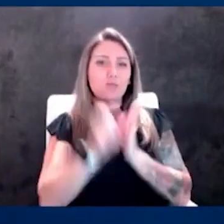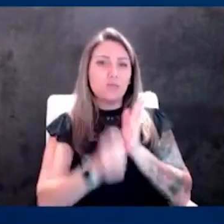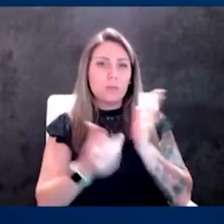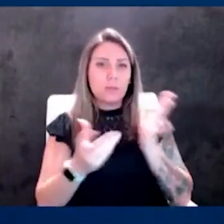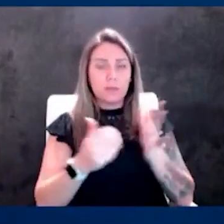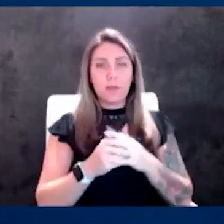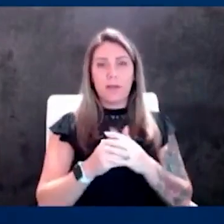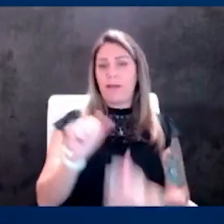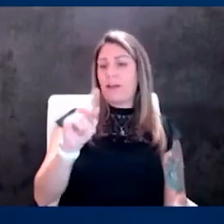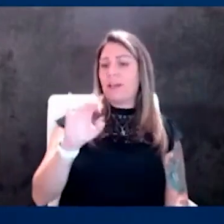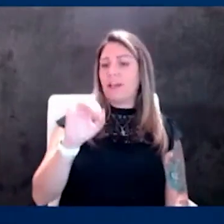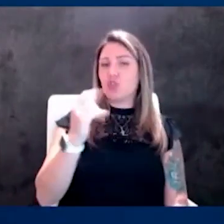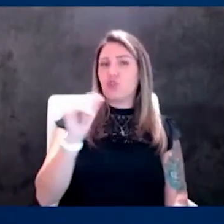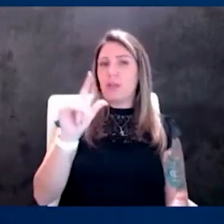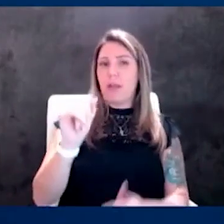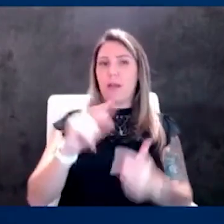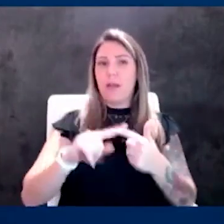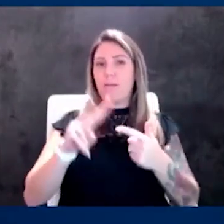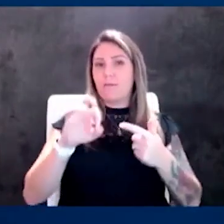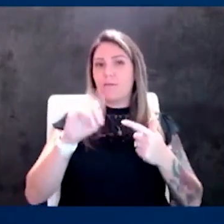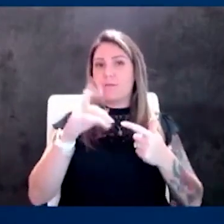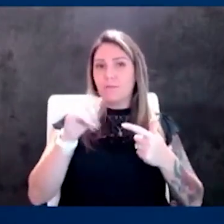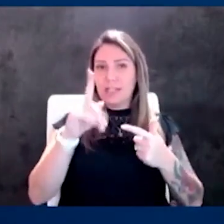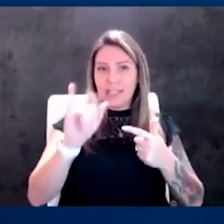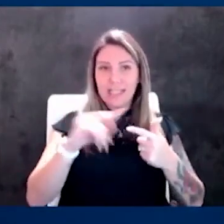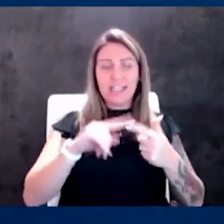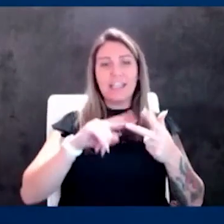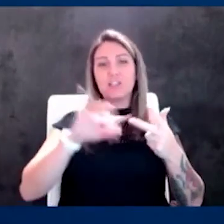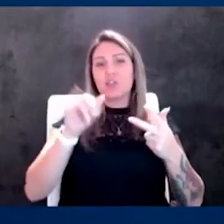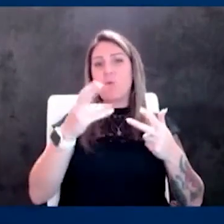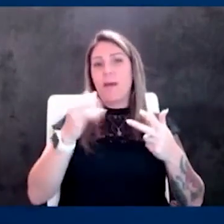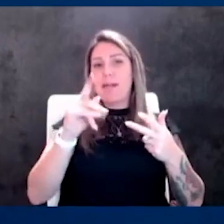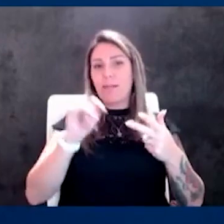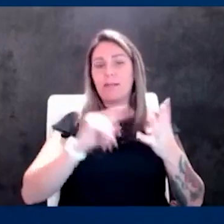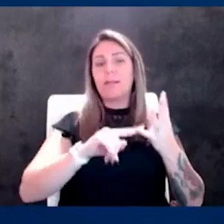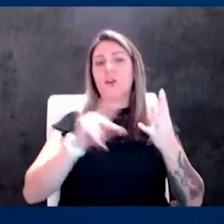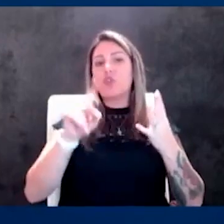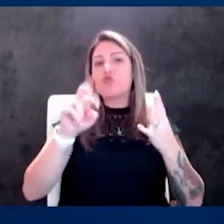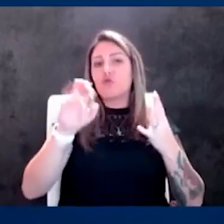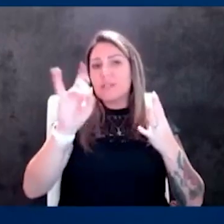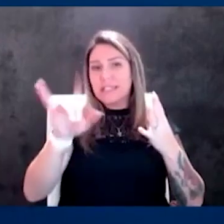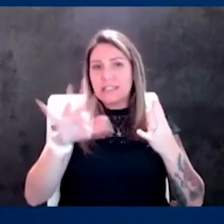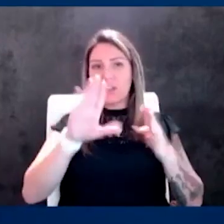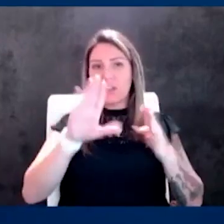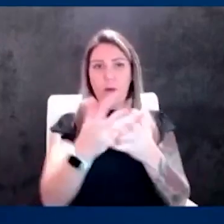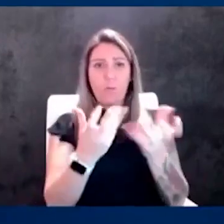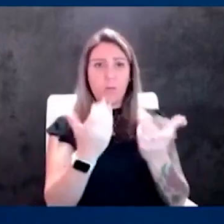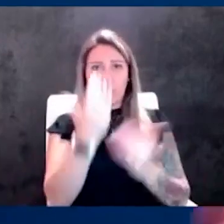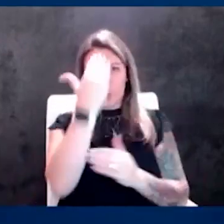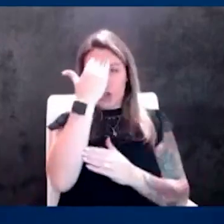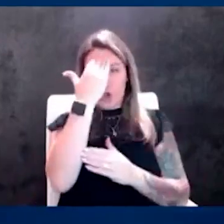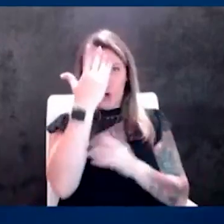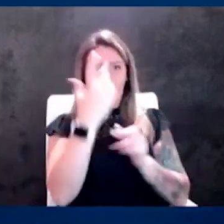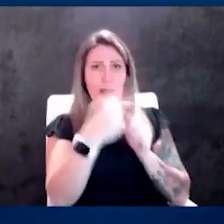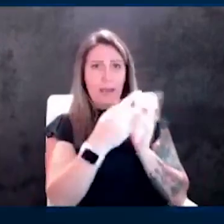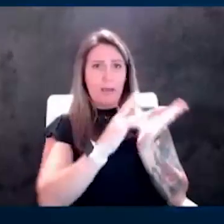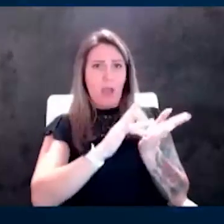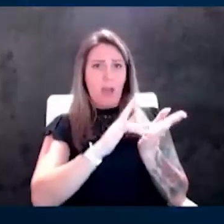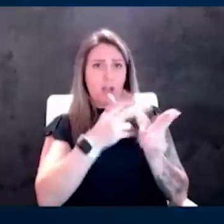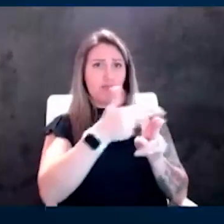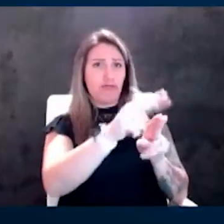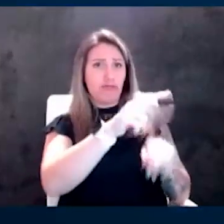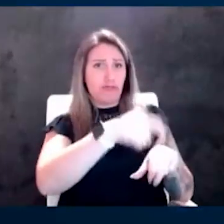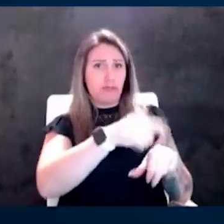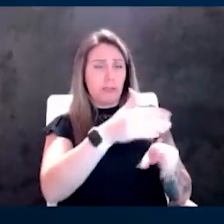and Joellen and Christy want to know, what do you think about antibiotics given short-term before dental